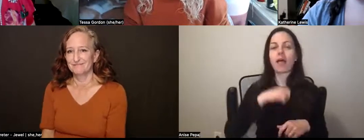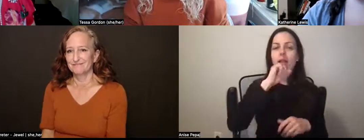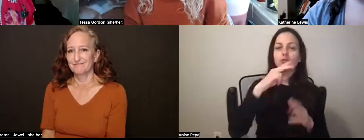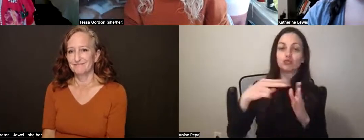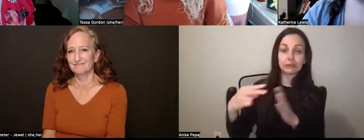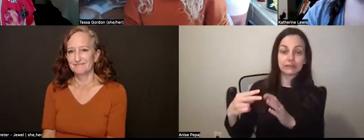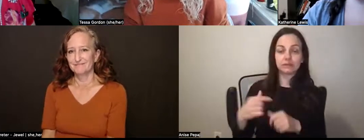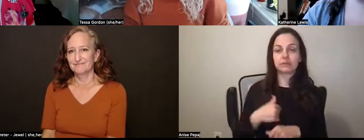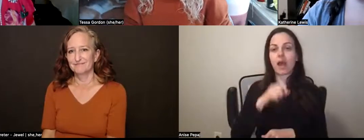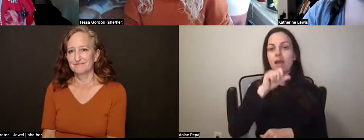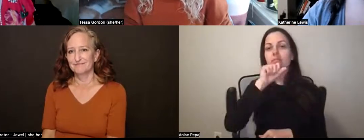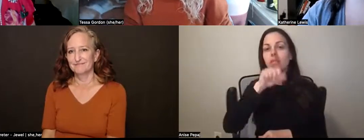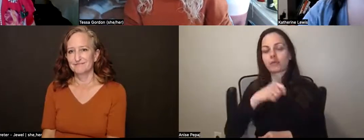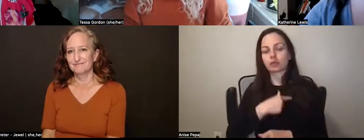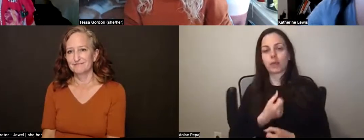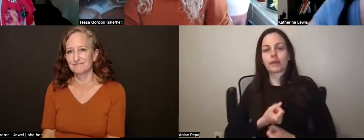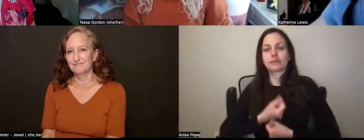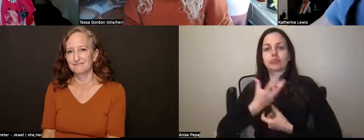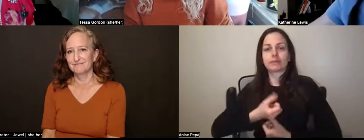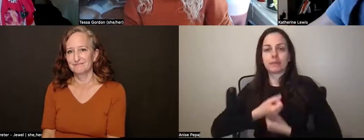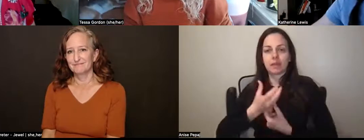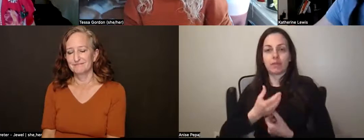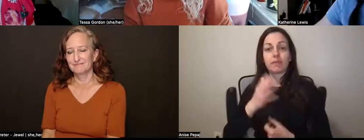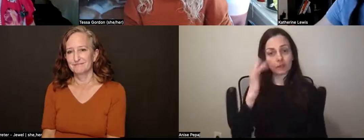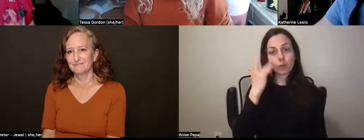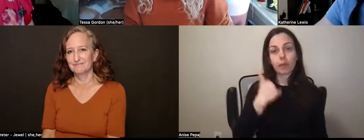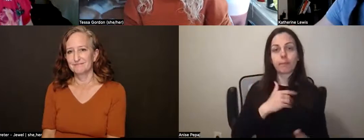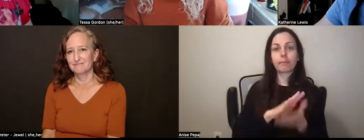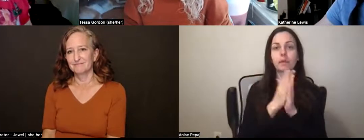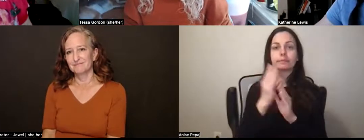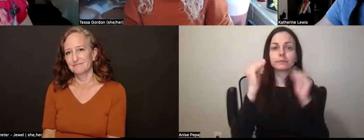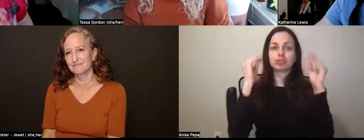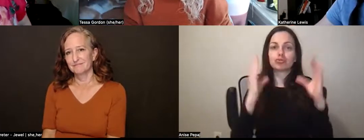love to express myself. That's the reason why I became a teacher. And so